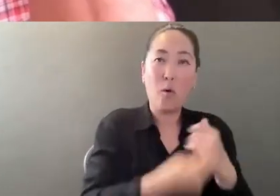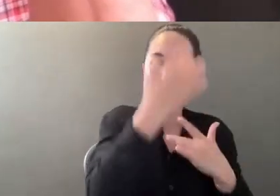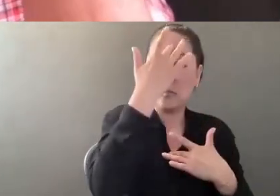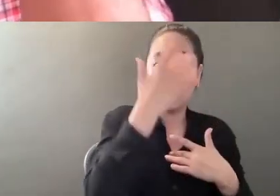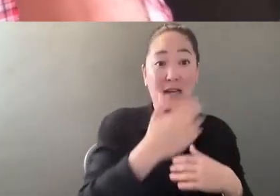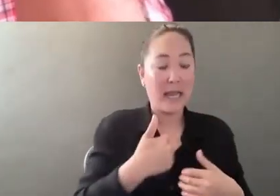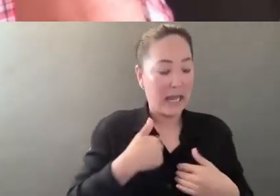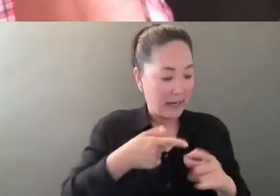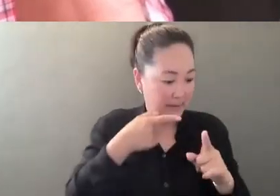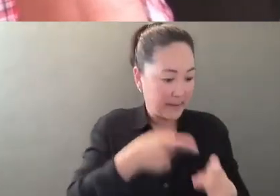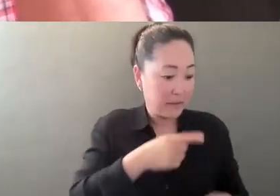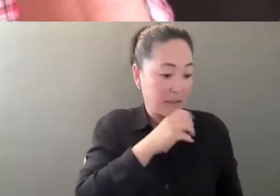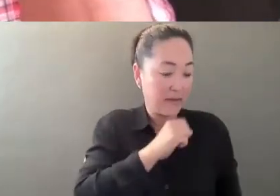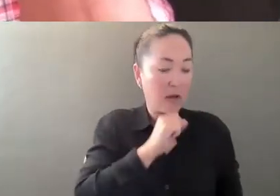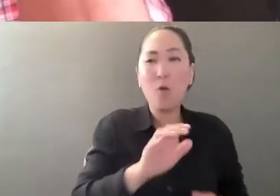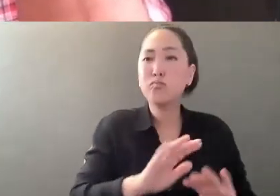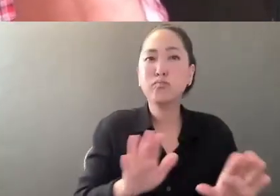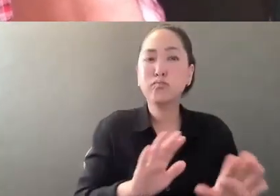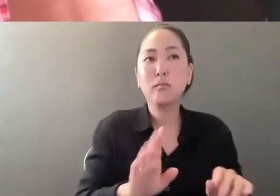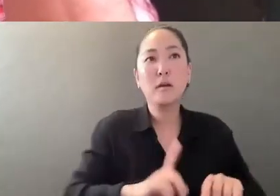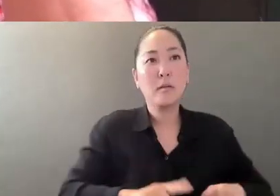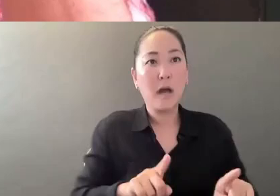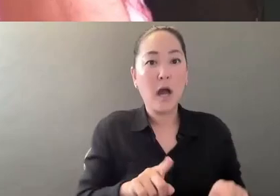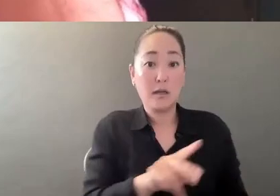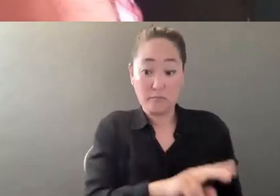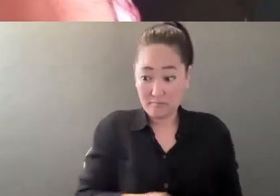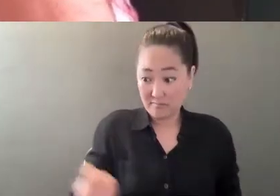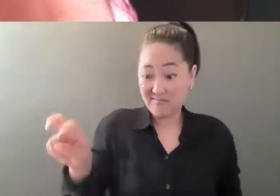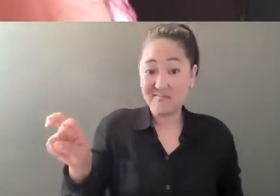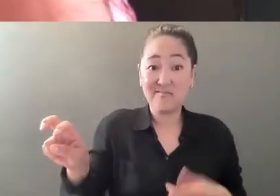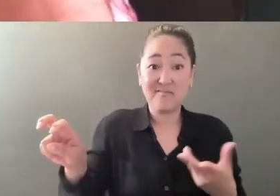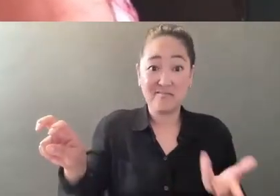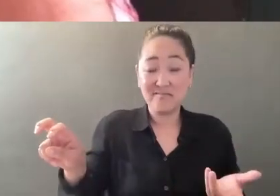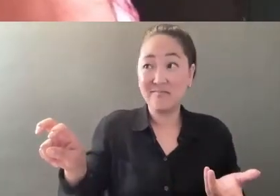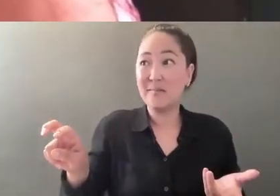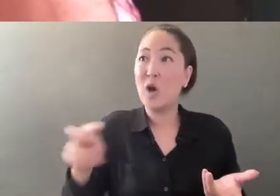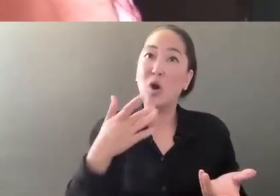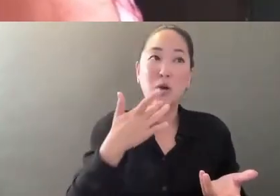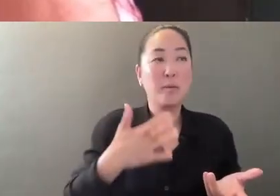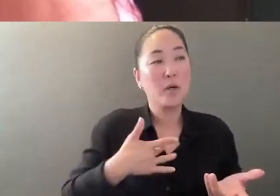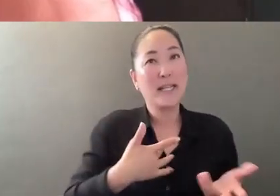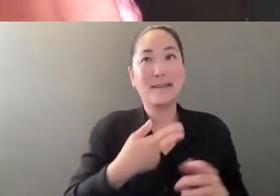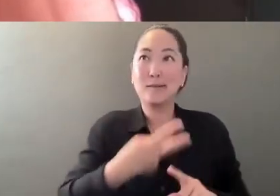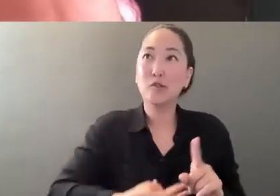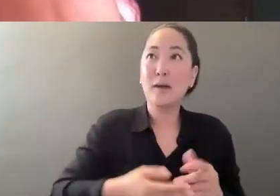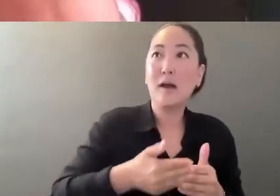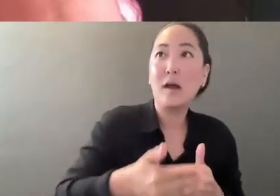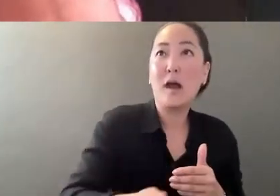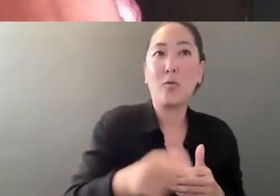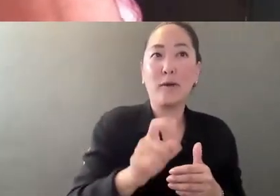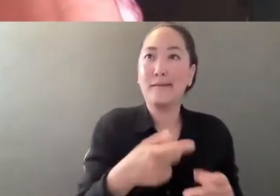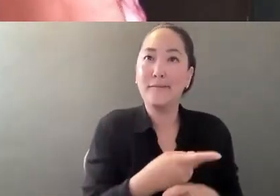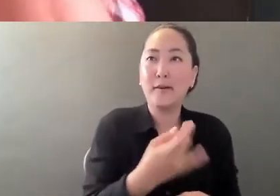but definitely we want to try to not be talking about transition only at the visit. Your birthday's in 2 months from now, we better figure this out.